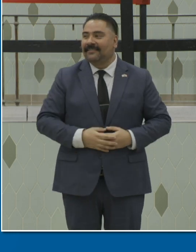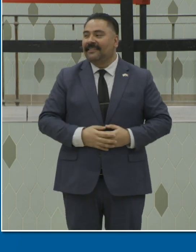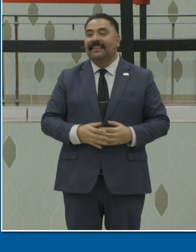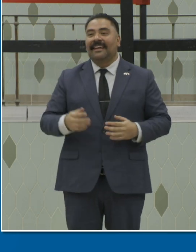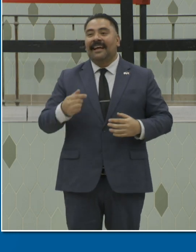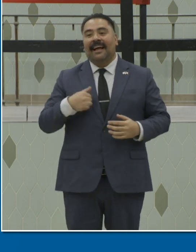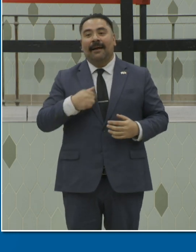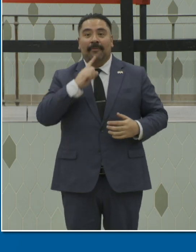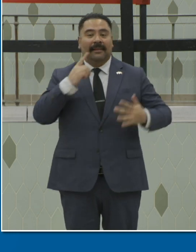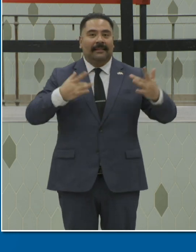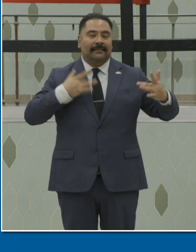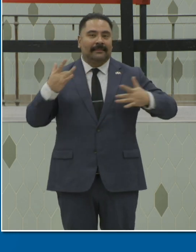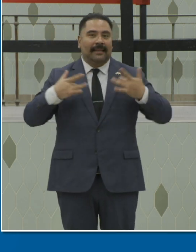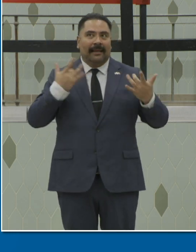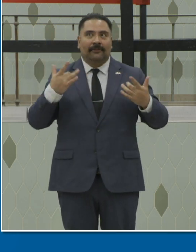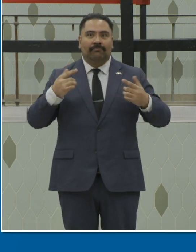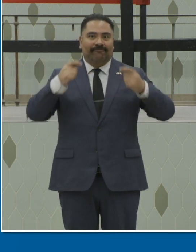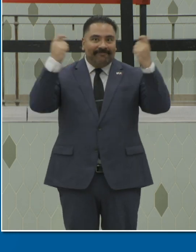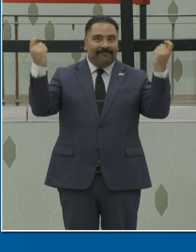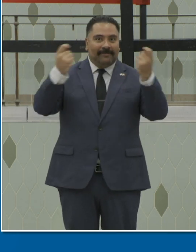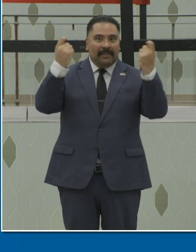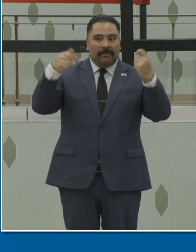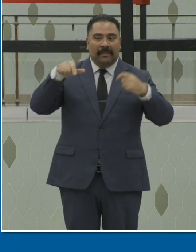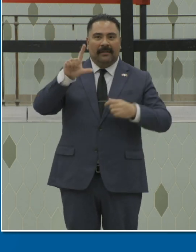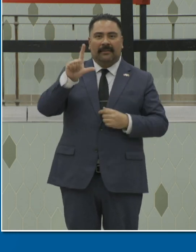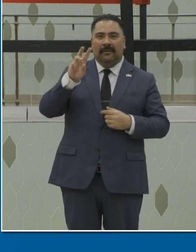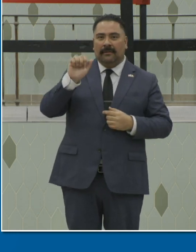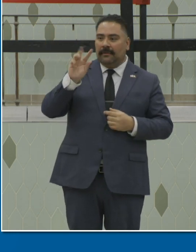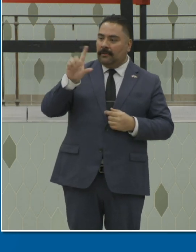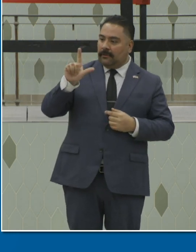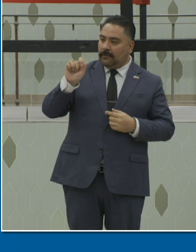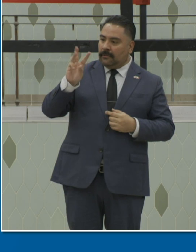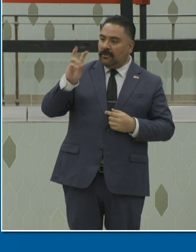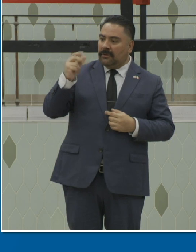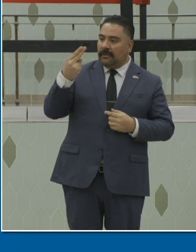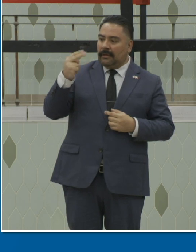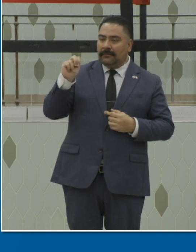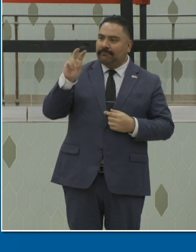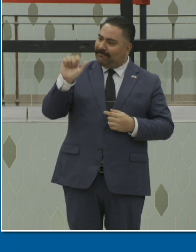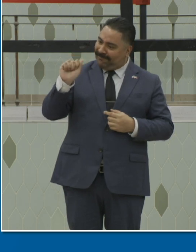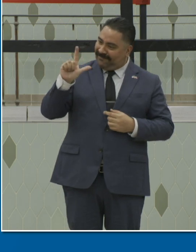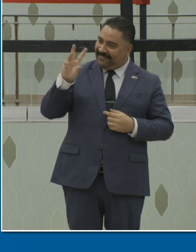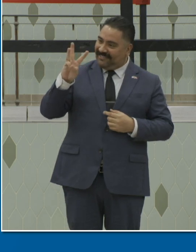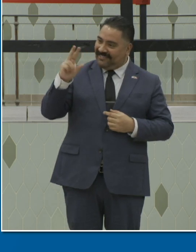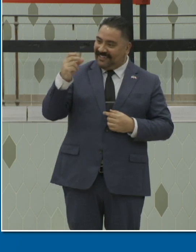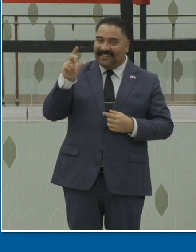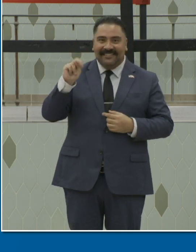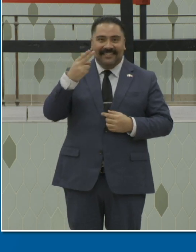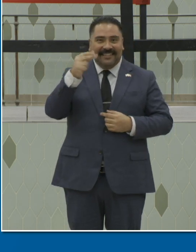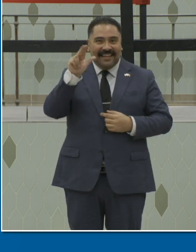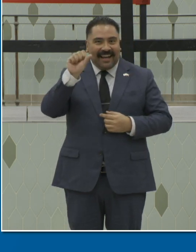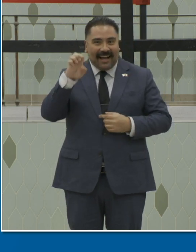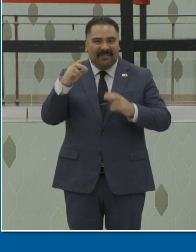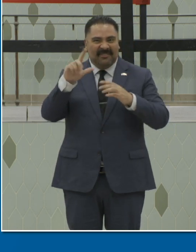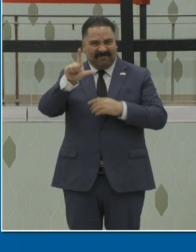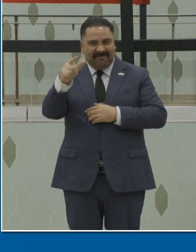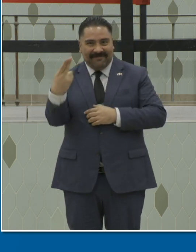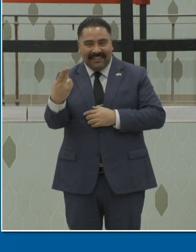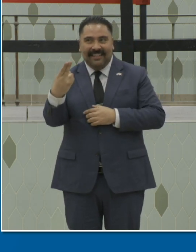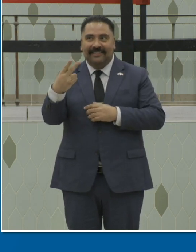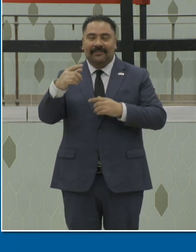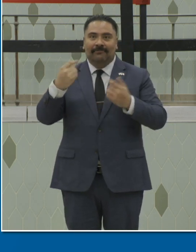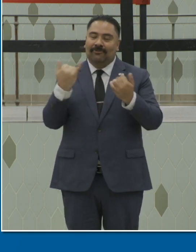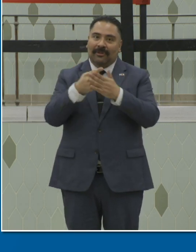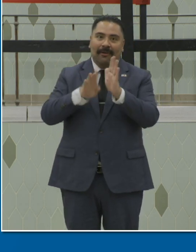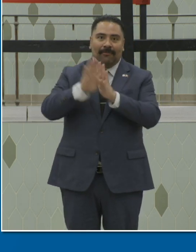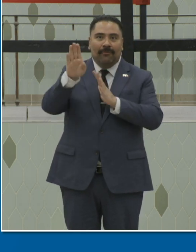I'm really excited to celebrate the redevelopment of Lawson House with you all today. Some of you may know that my early professional career, I